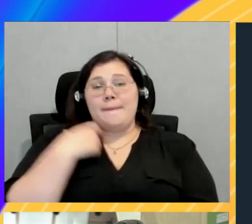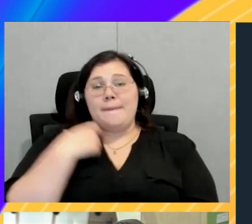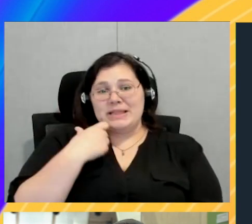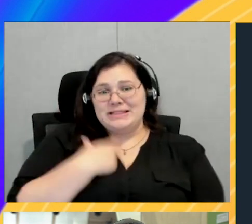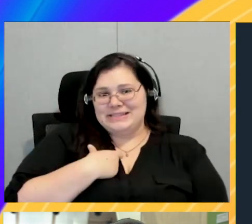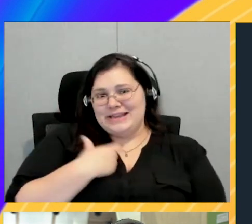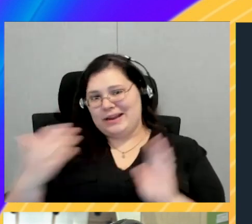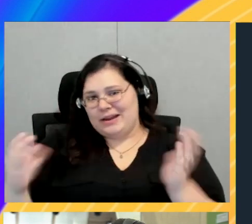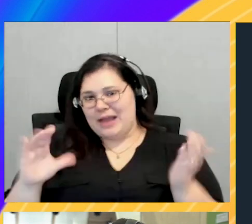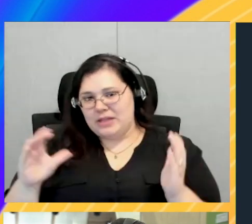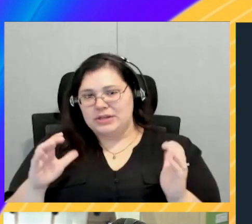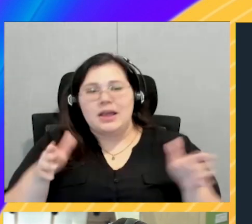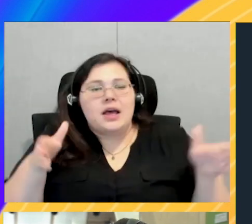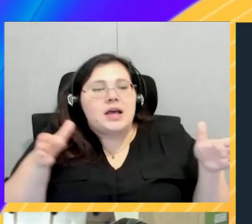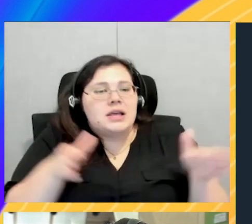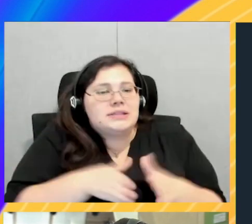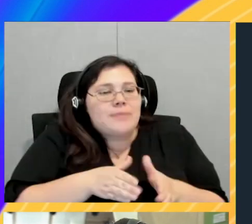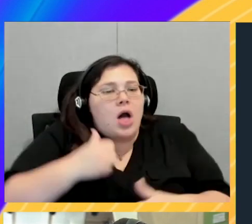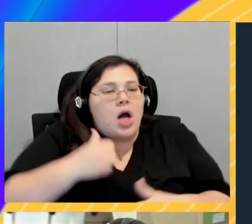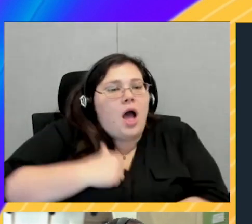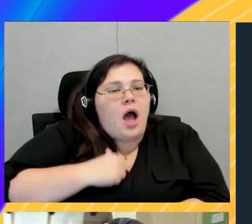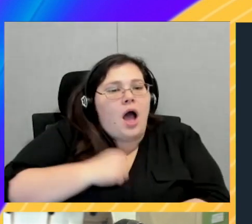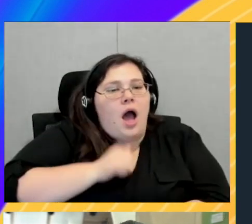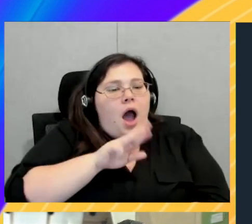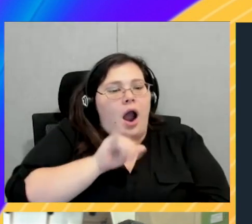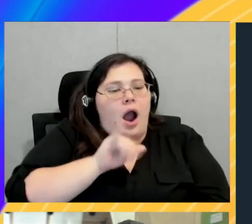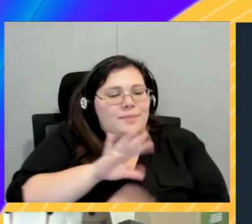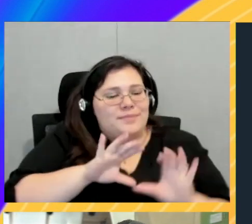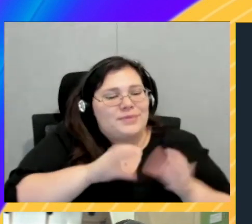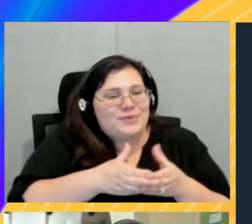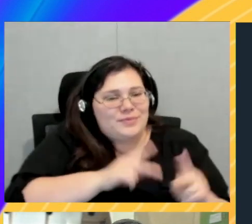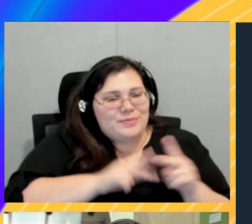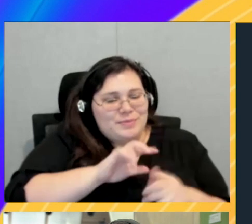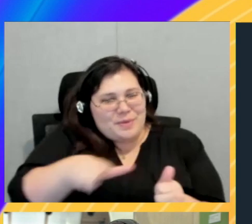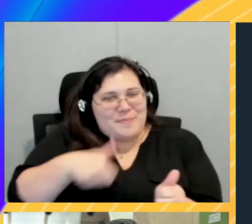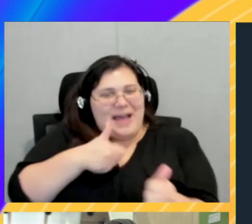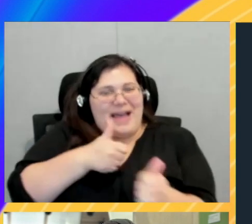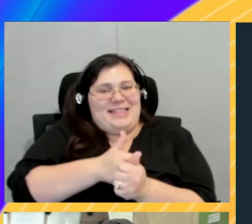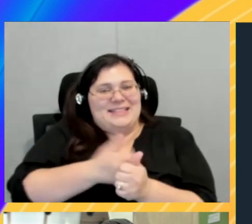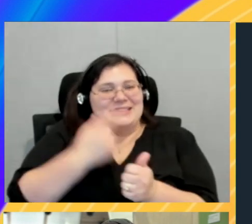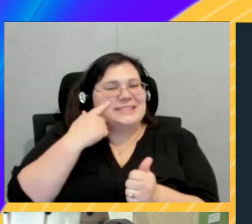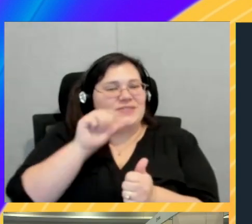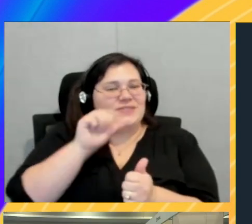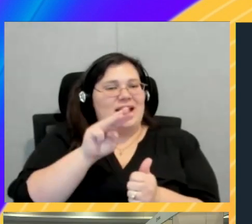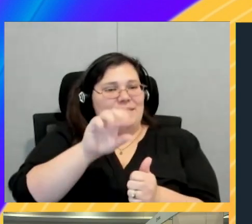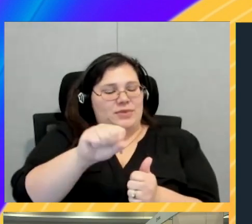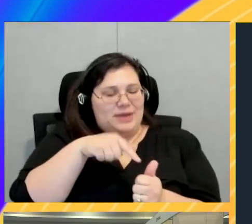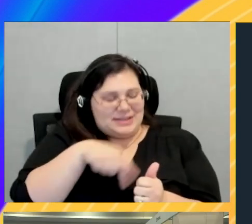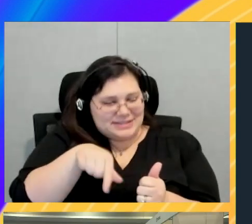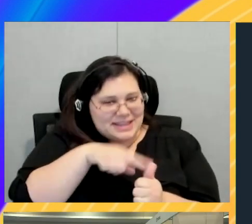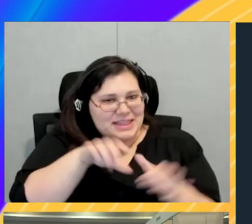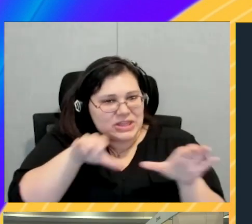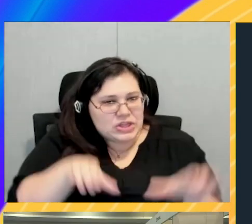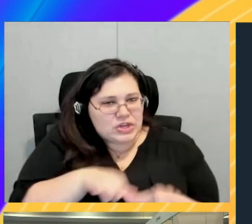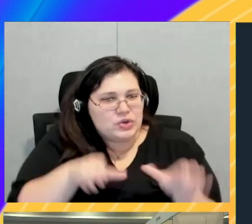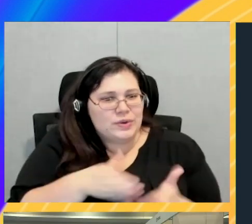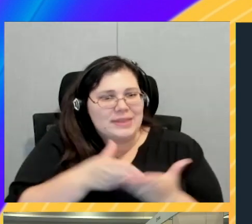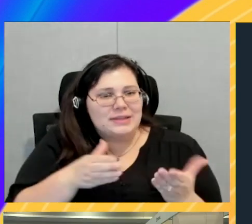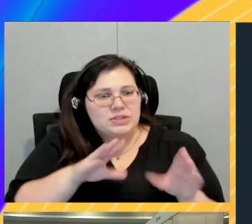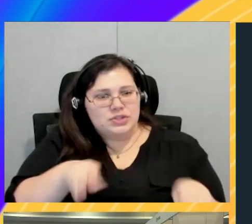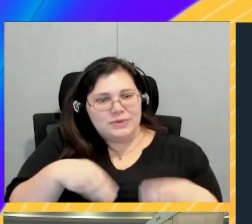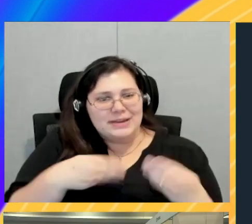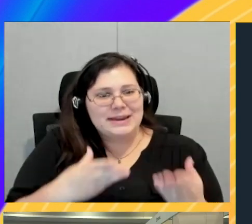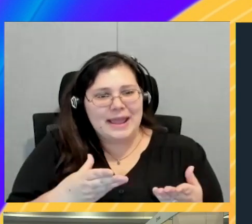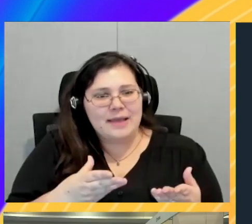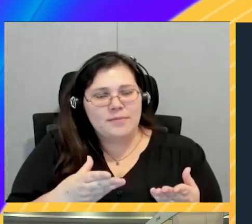that are behind the scenes at AWS, really enabling our customers with not a shared responsibility, as in